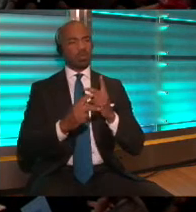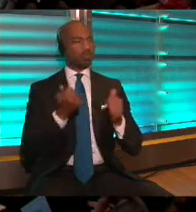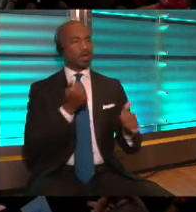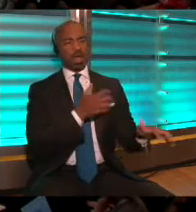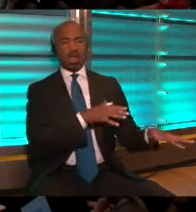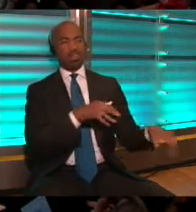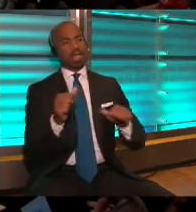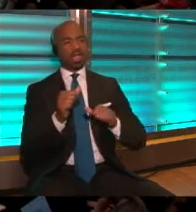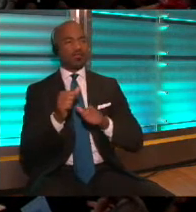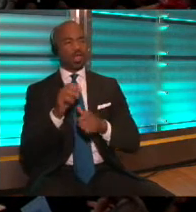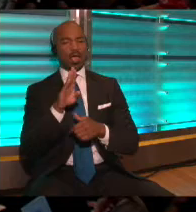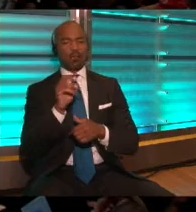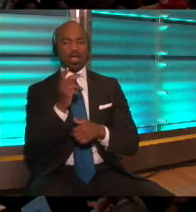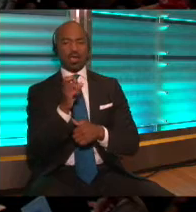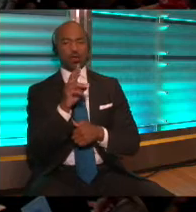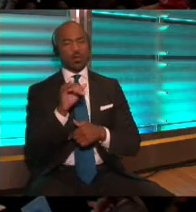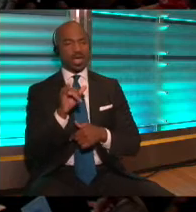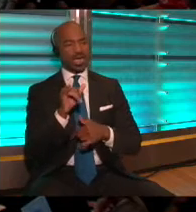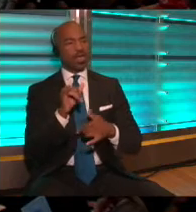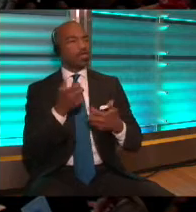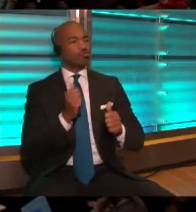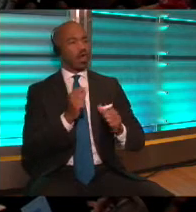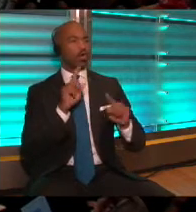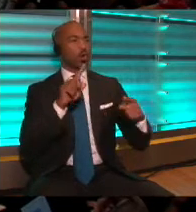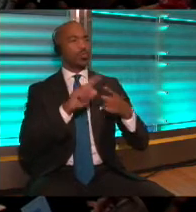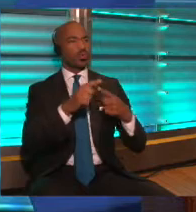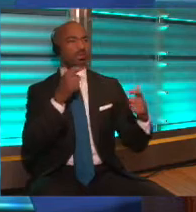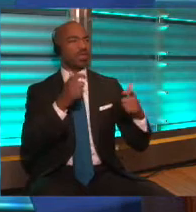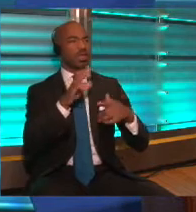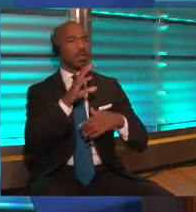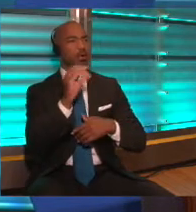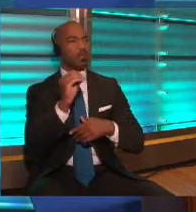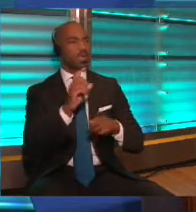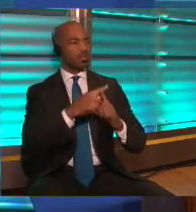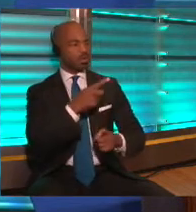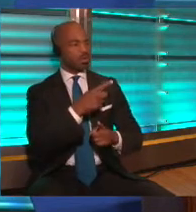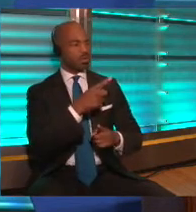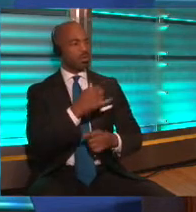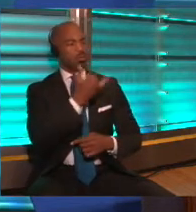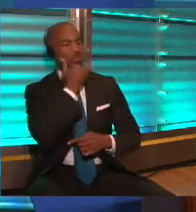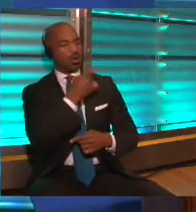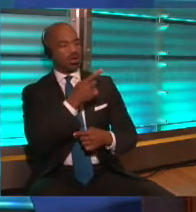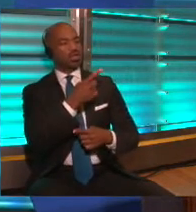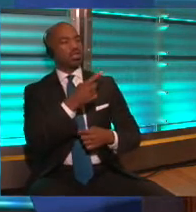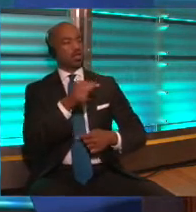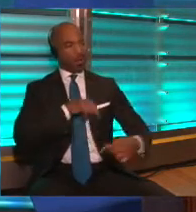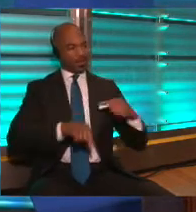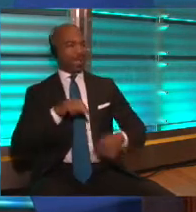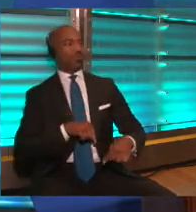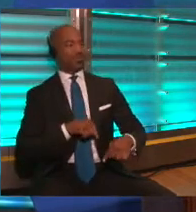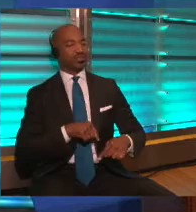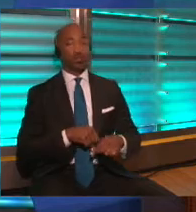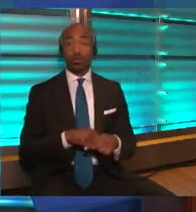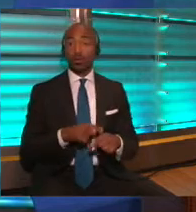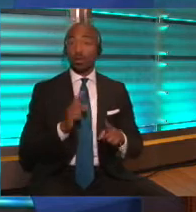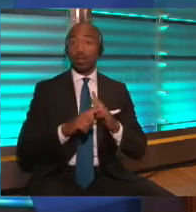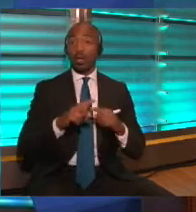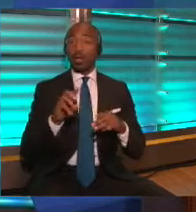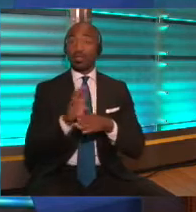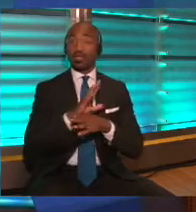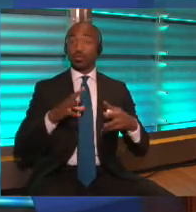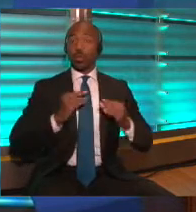and go work for a big company, and you guys are going backwards. And so, you know, entrepreneurship wasn't really talked about when we were growing